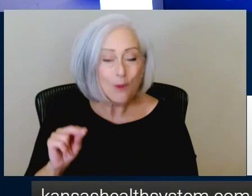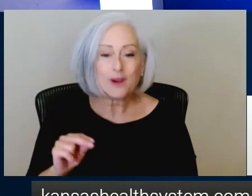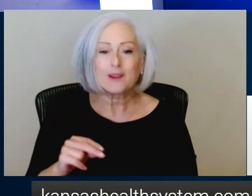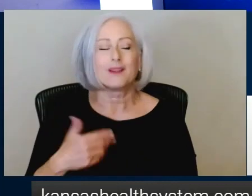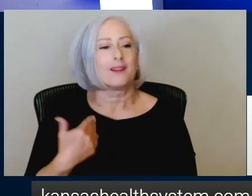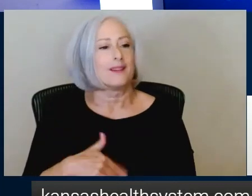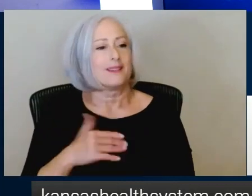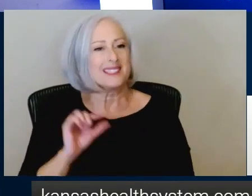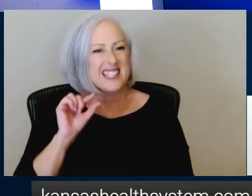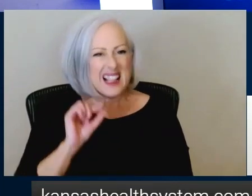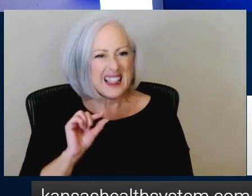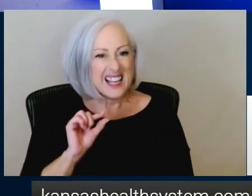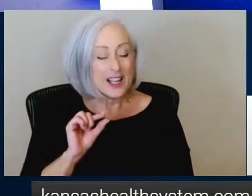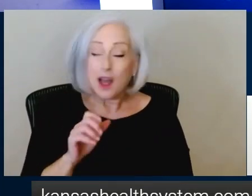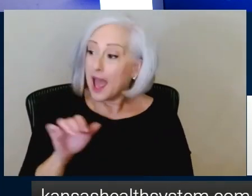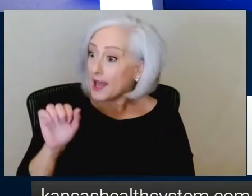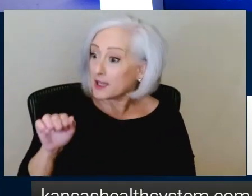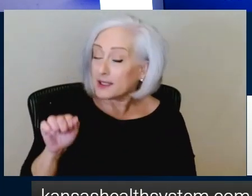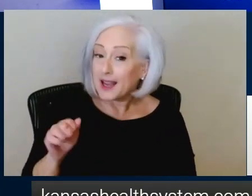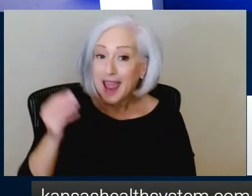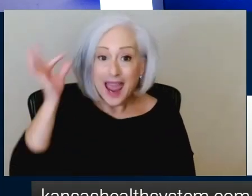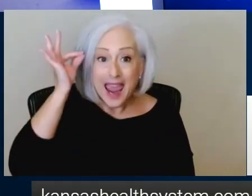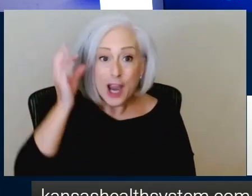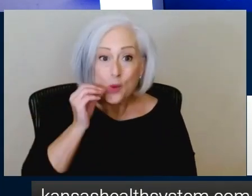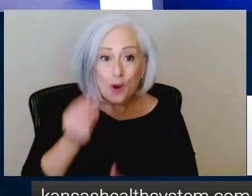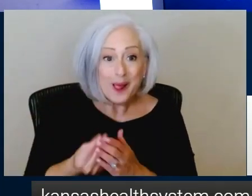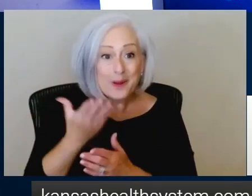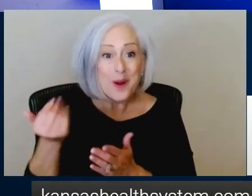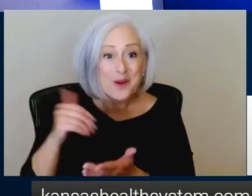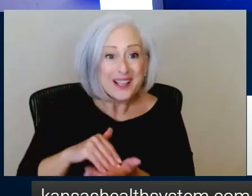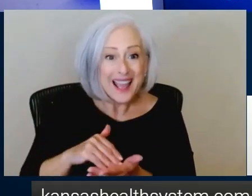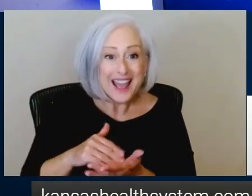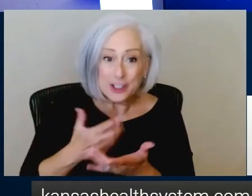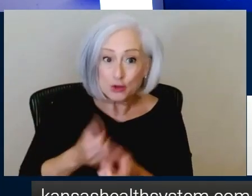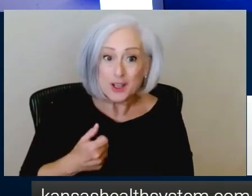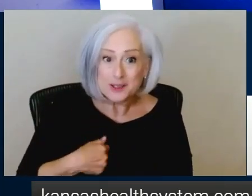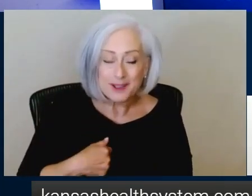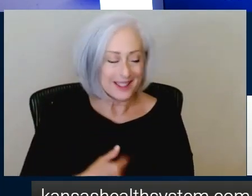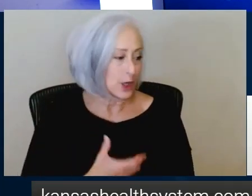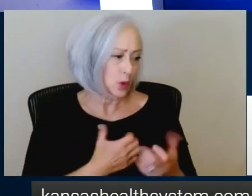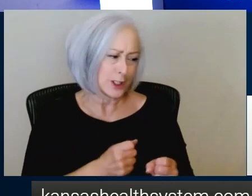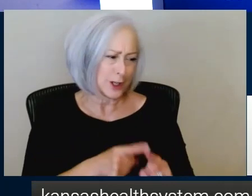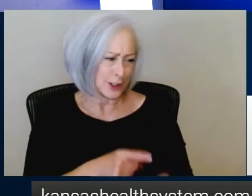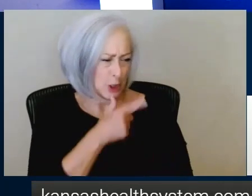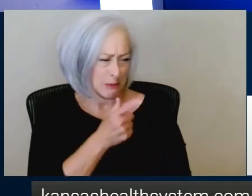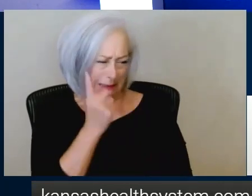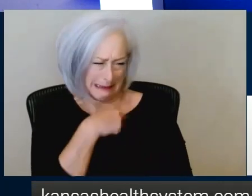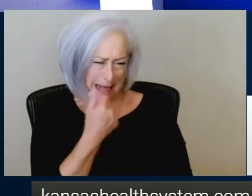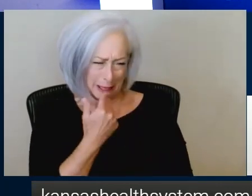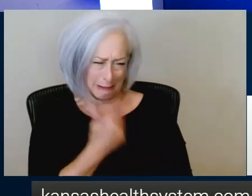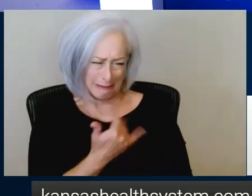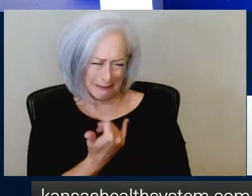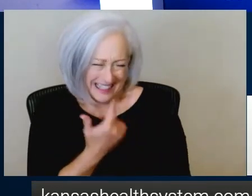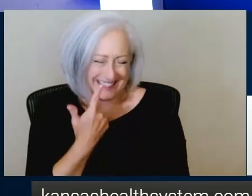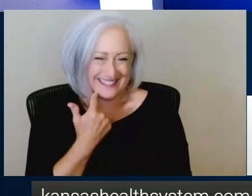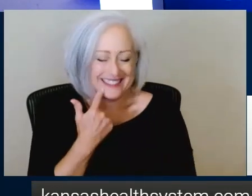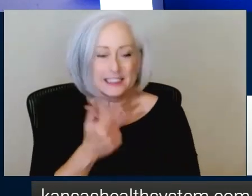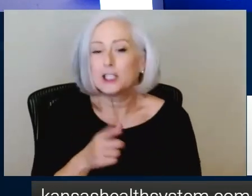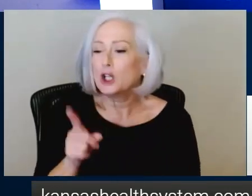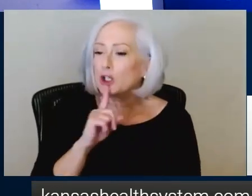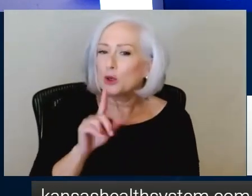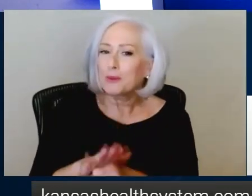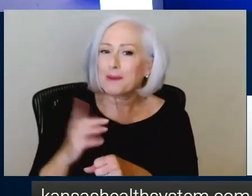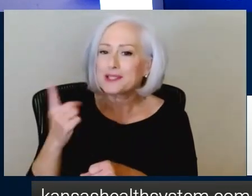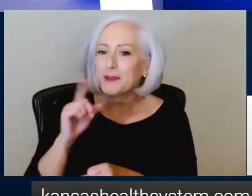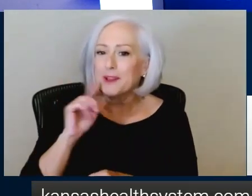hair will grow back. Trust me. At least I'm hoping that it. We are trusting you, but it's not looking promising. Now, you did promise me something for tomorrow's Open Mics program.